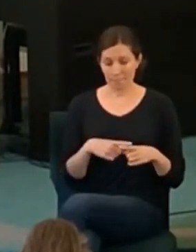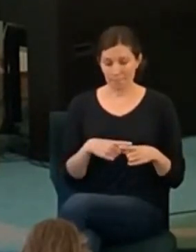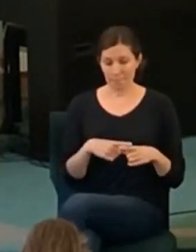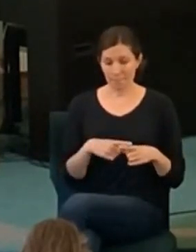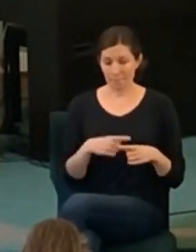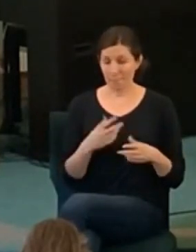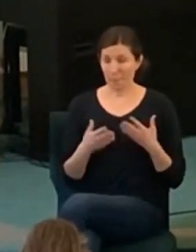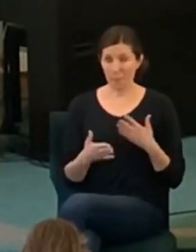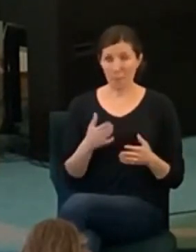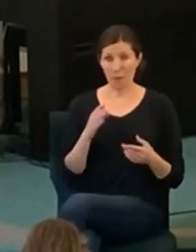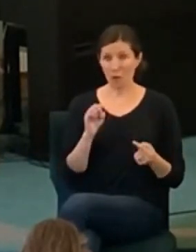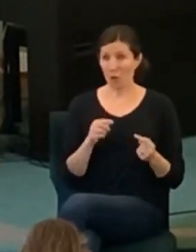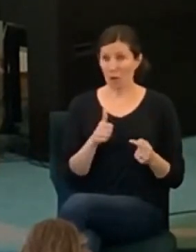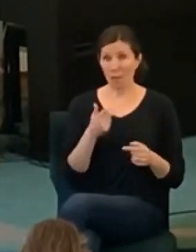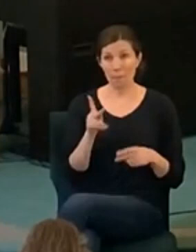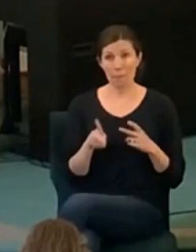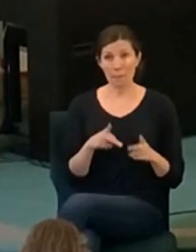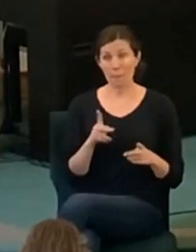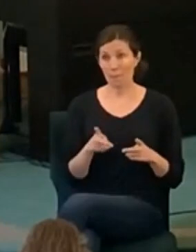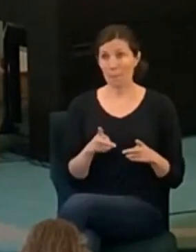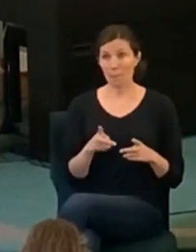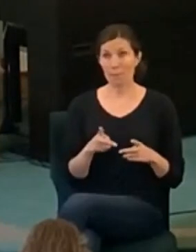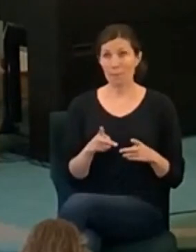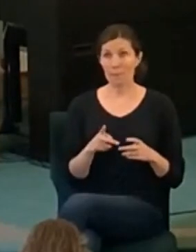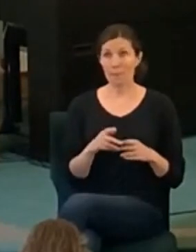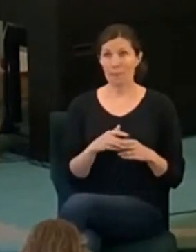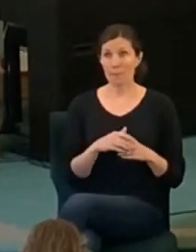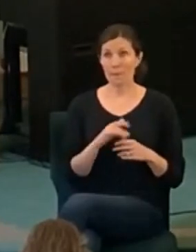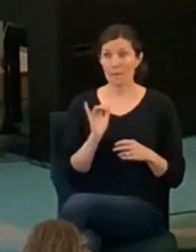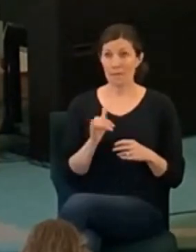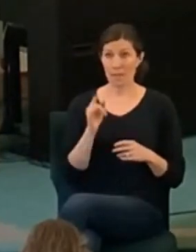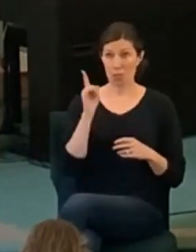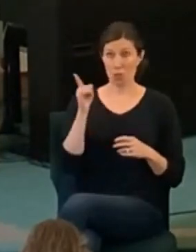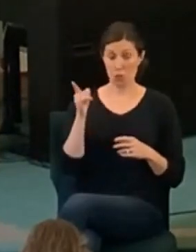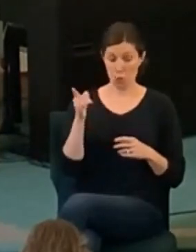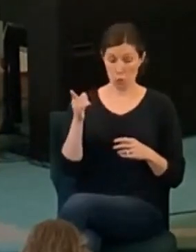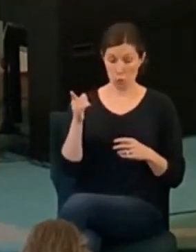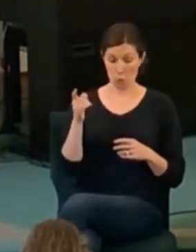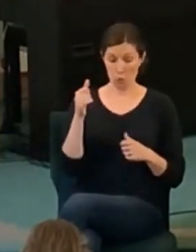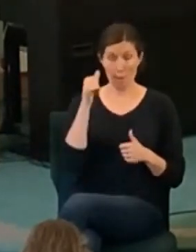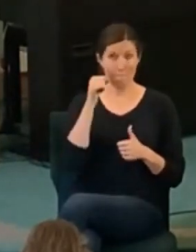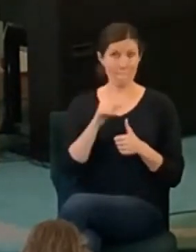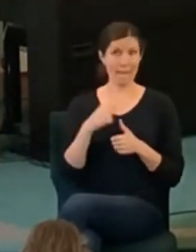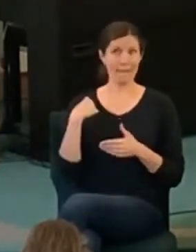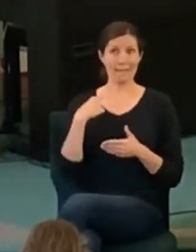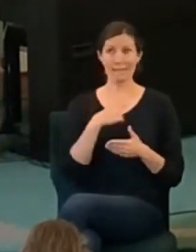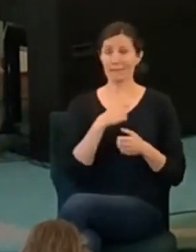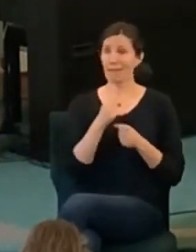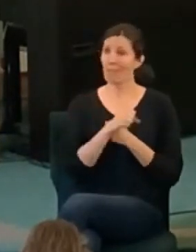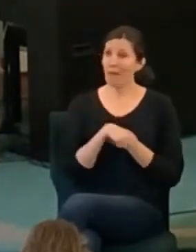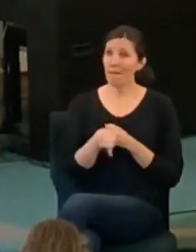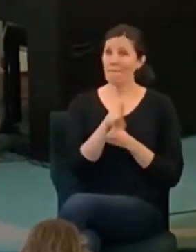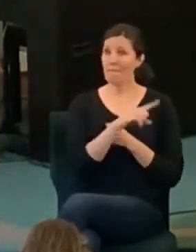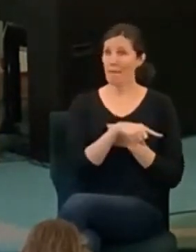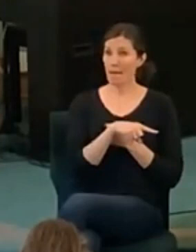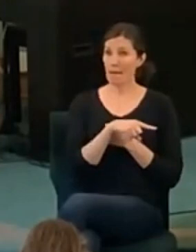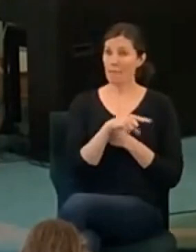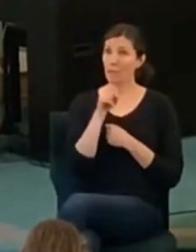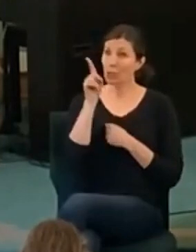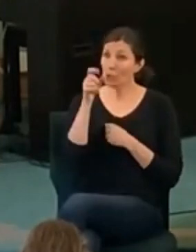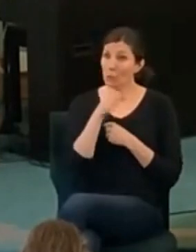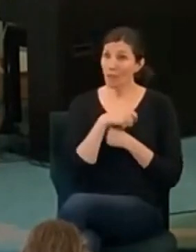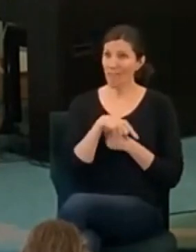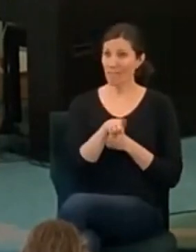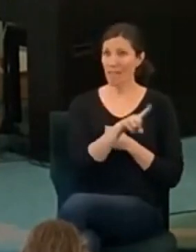to extend your grace to others and love them and accept them, even when they're doing bad things, even when they're